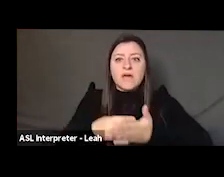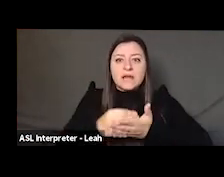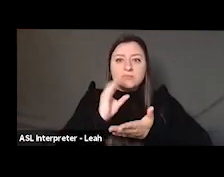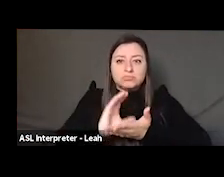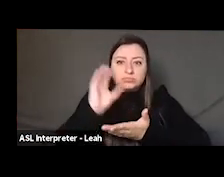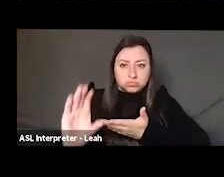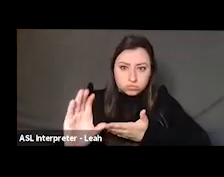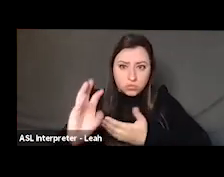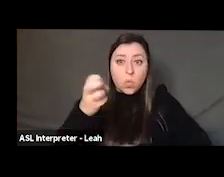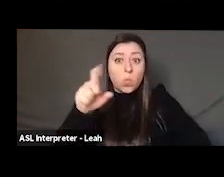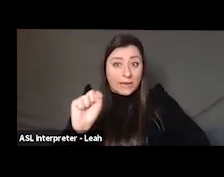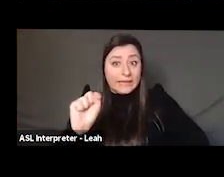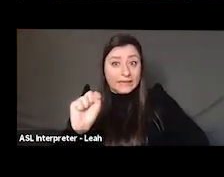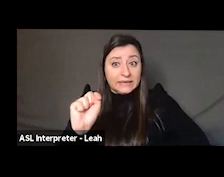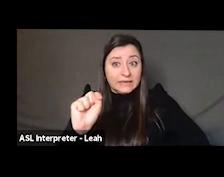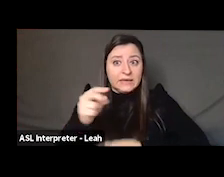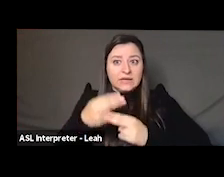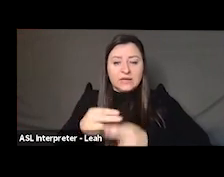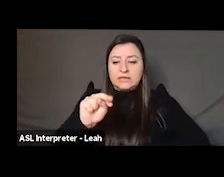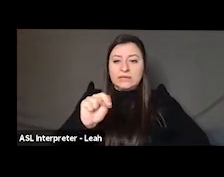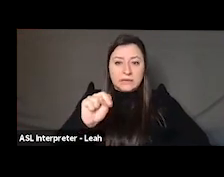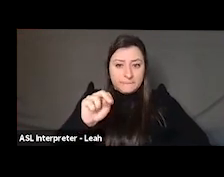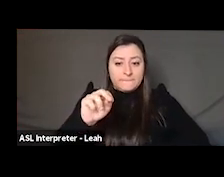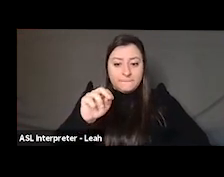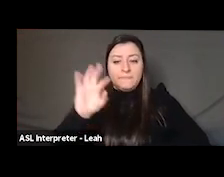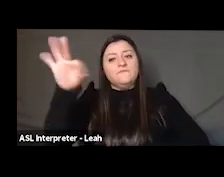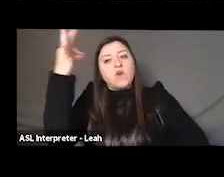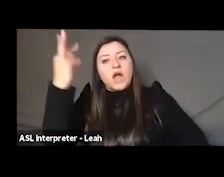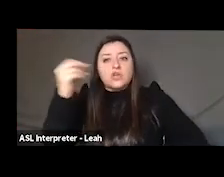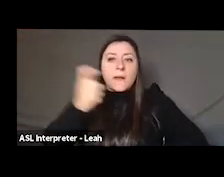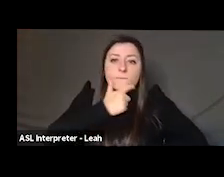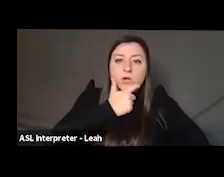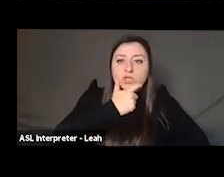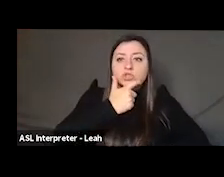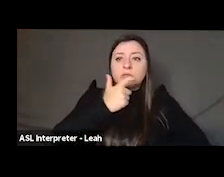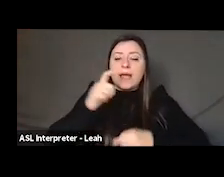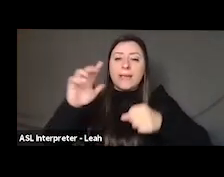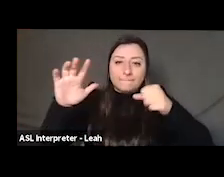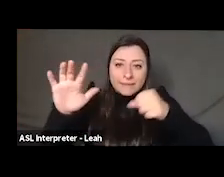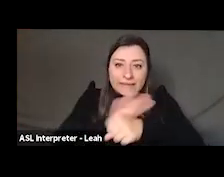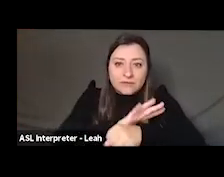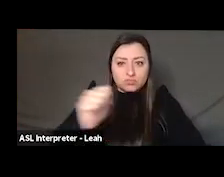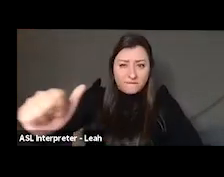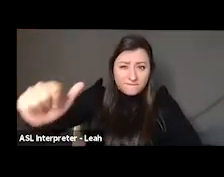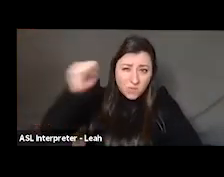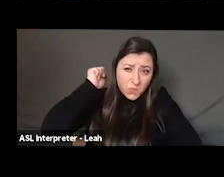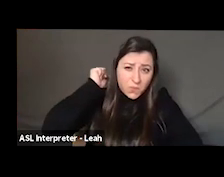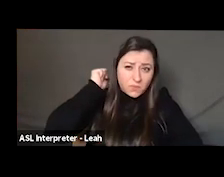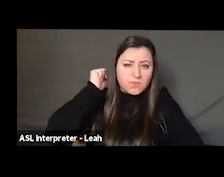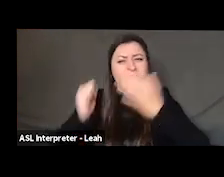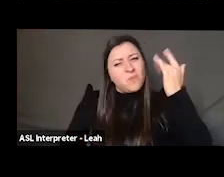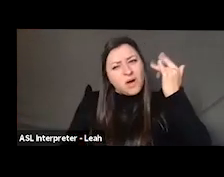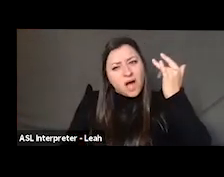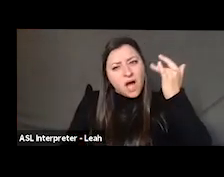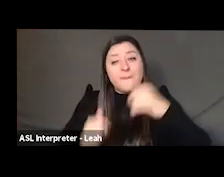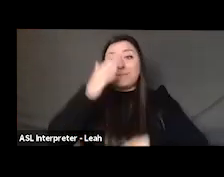wheat shipments to Lebanon. It's called the Near Eastern Relief. The French and the British completely refused. Why? Because